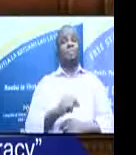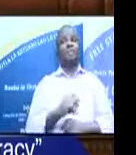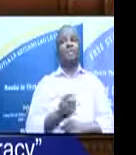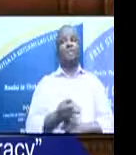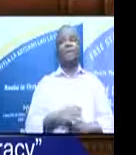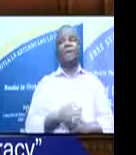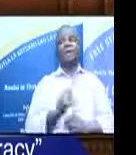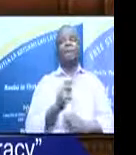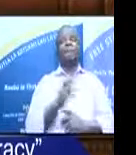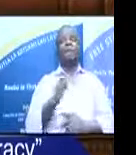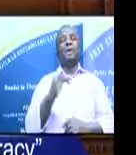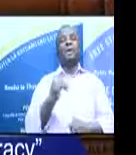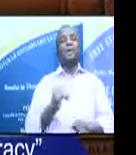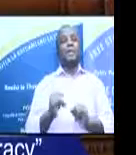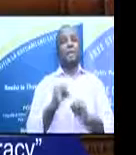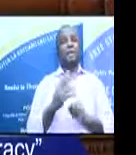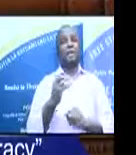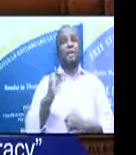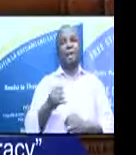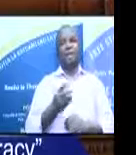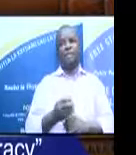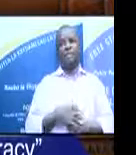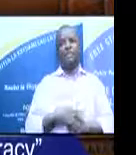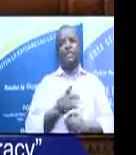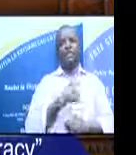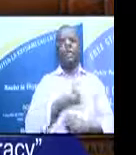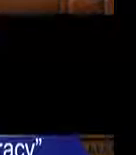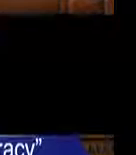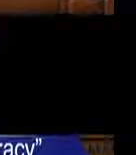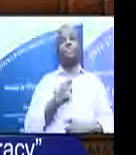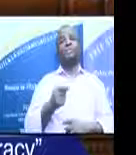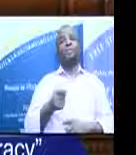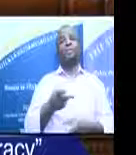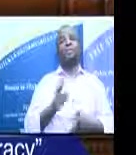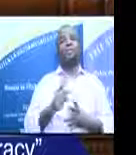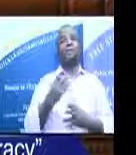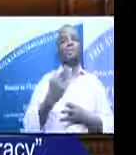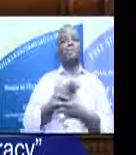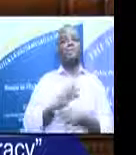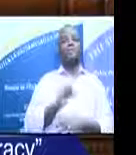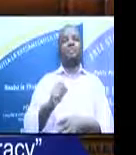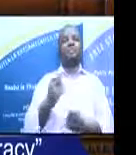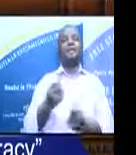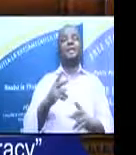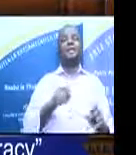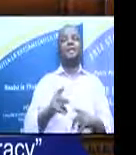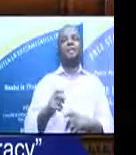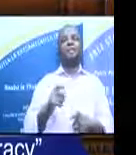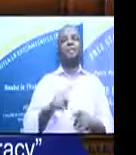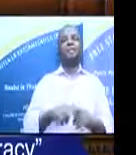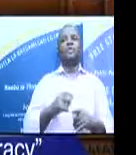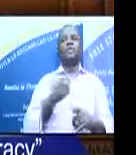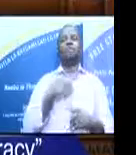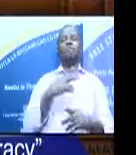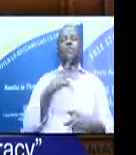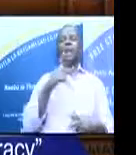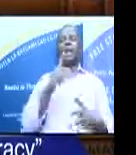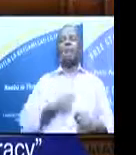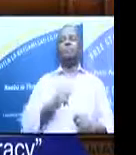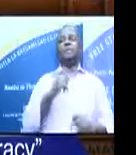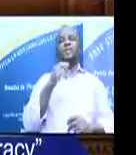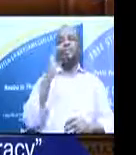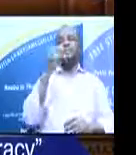say brutally because the existing staff, due to their workload, suffer from insomnia,